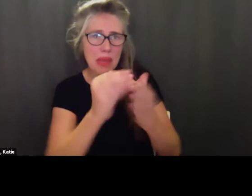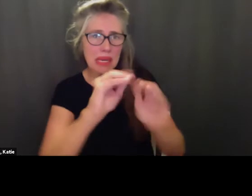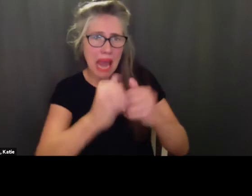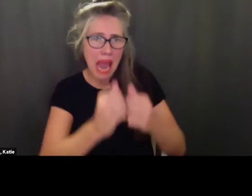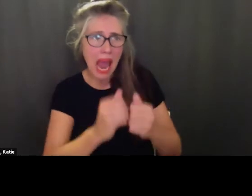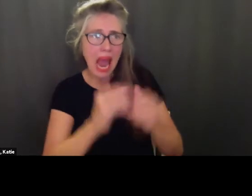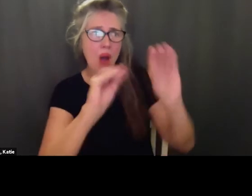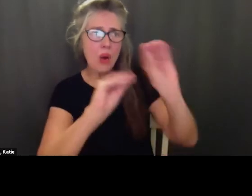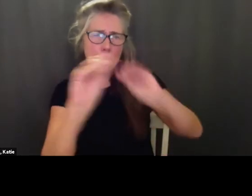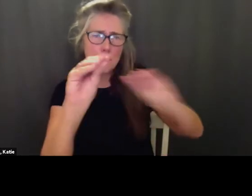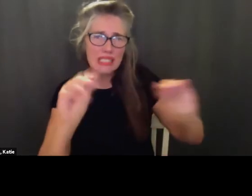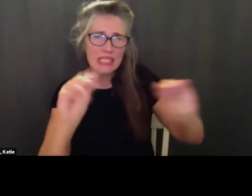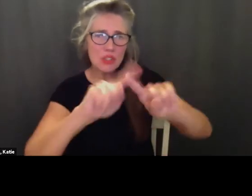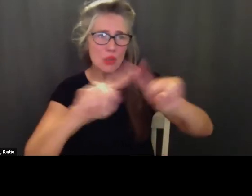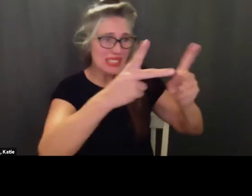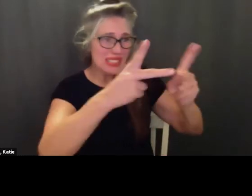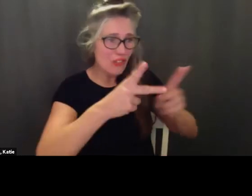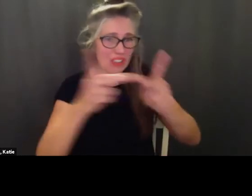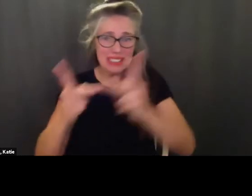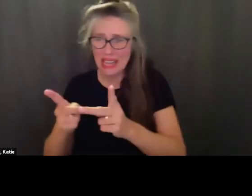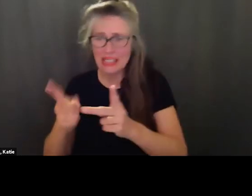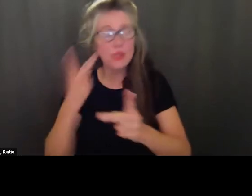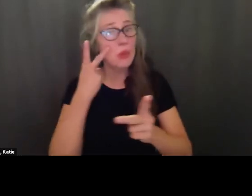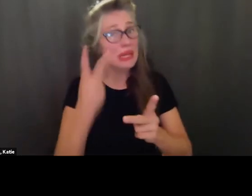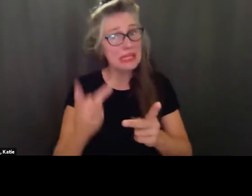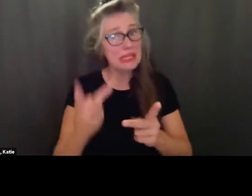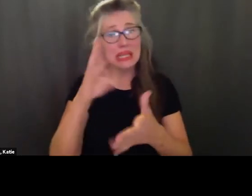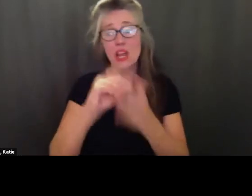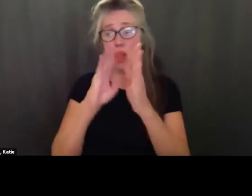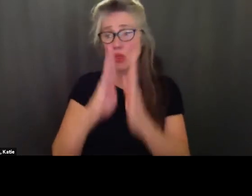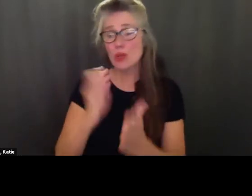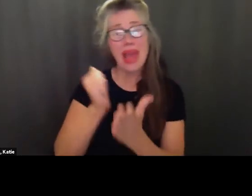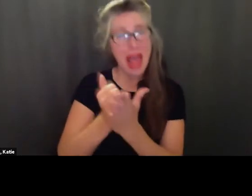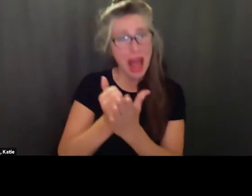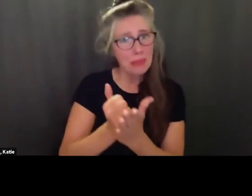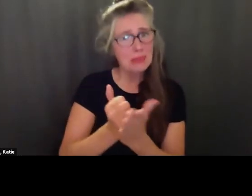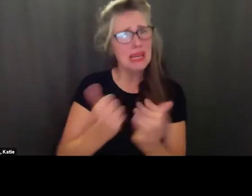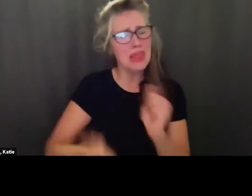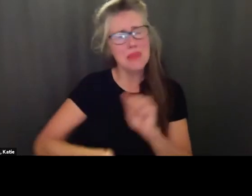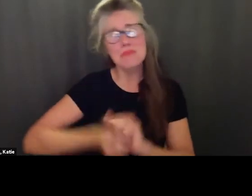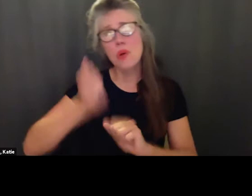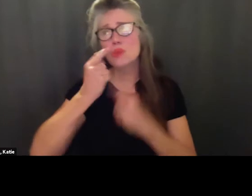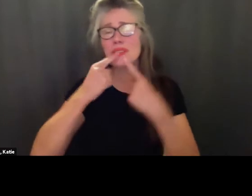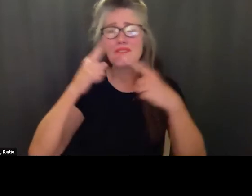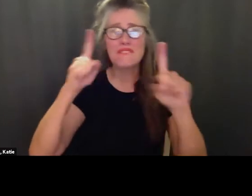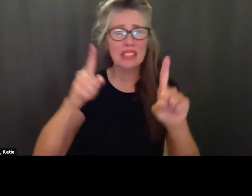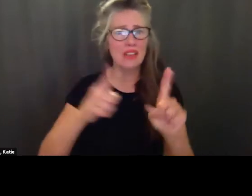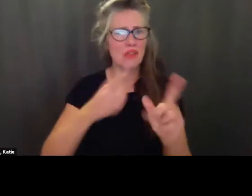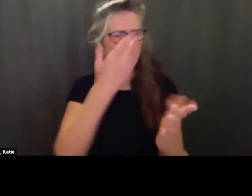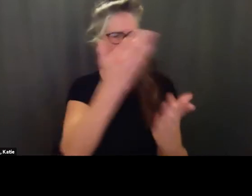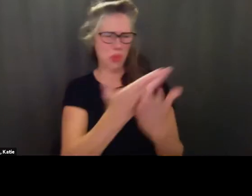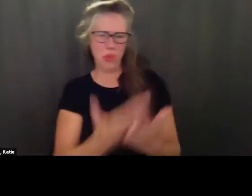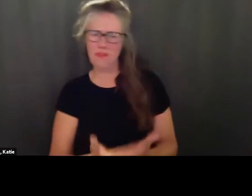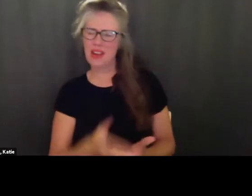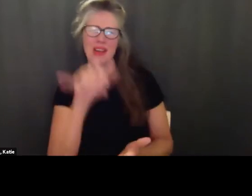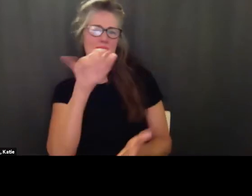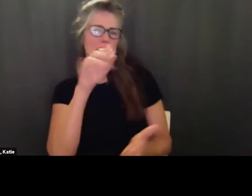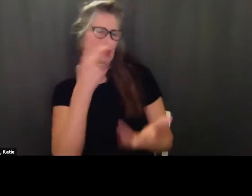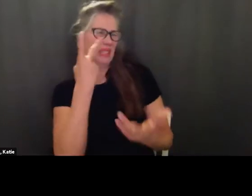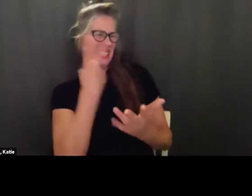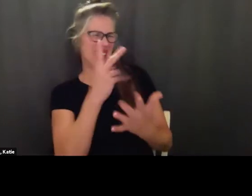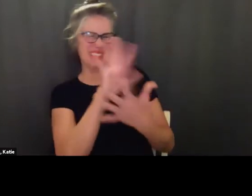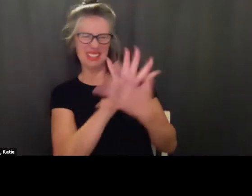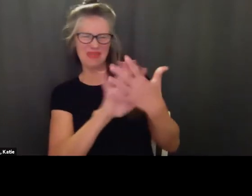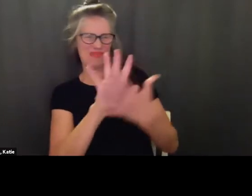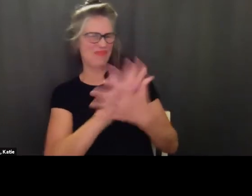are these students at these campuses being helped in the most effective way? And it is impossible to